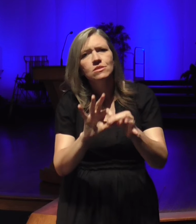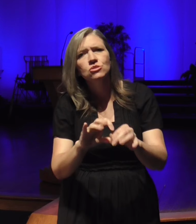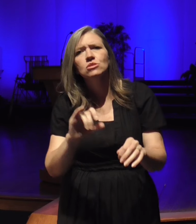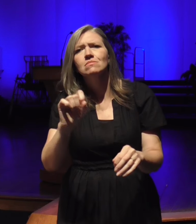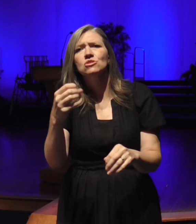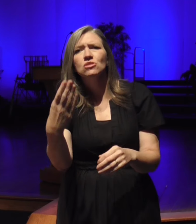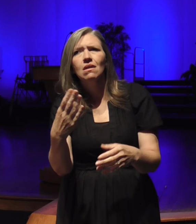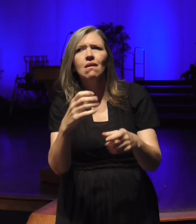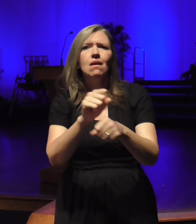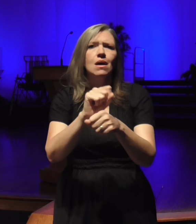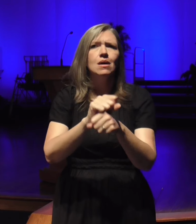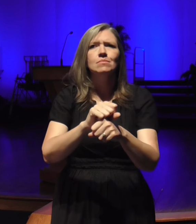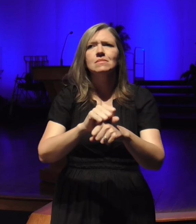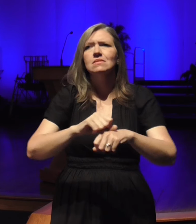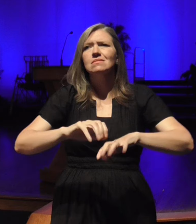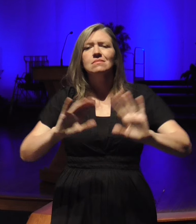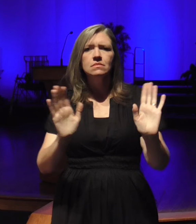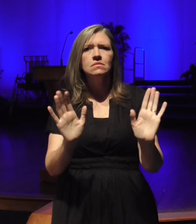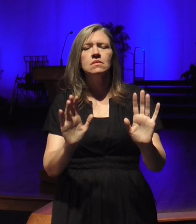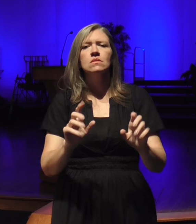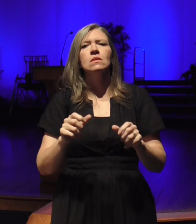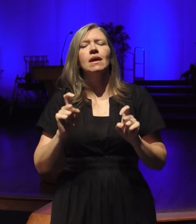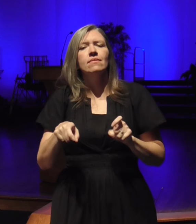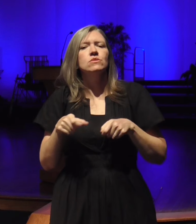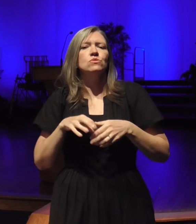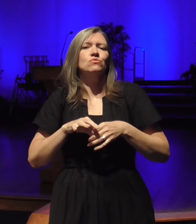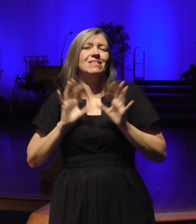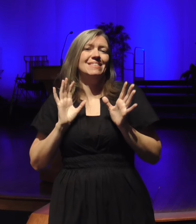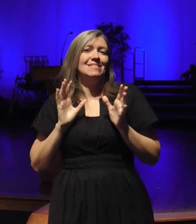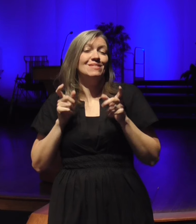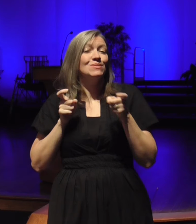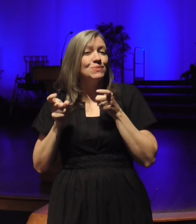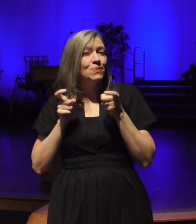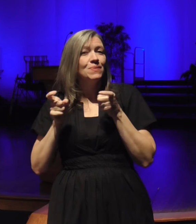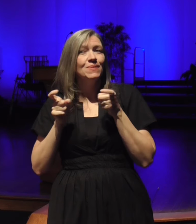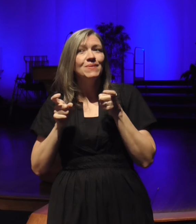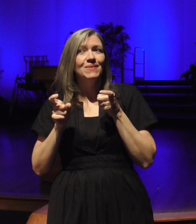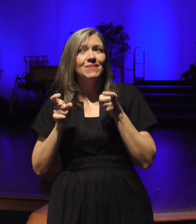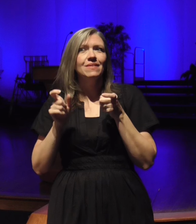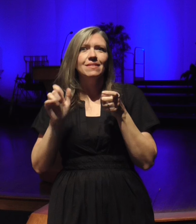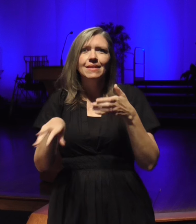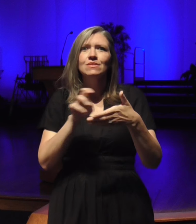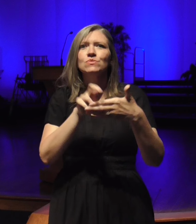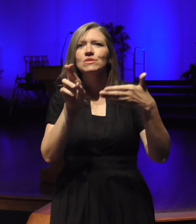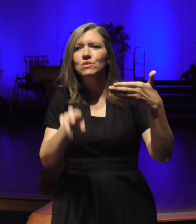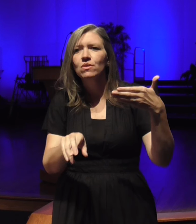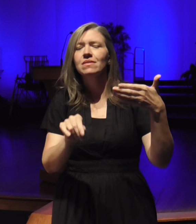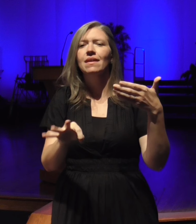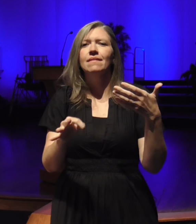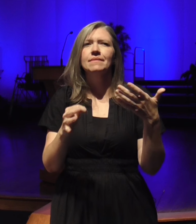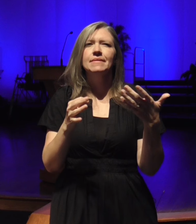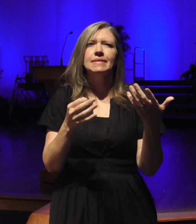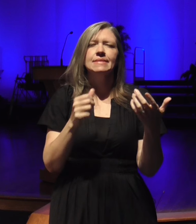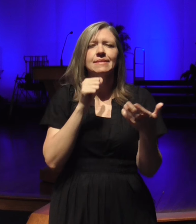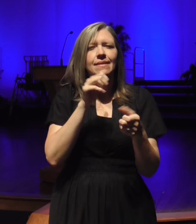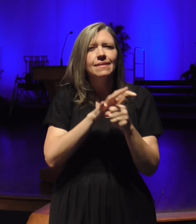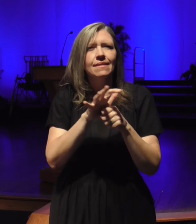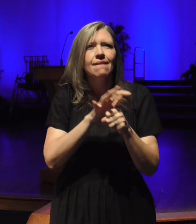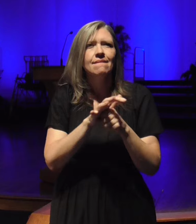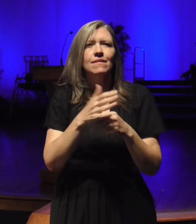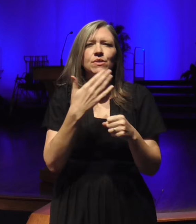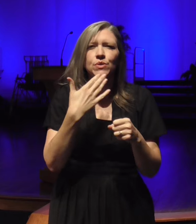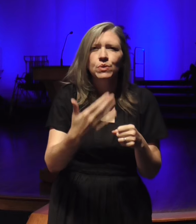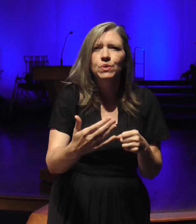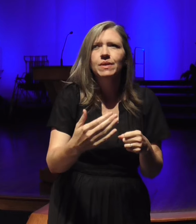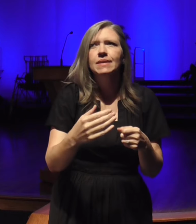We never have to release people, relationships, jobs, or anything. We just have to release control, which